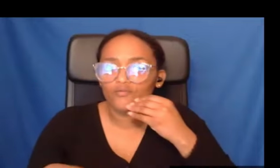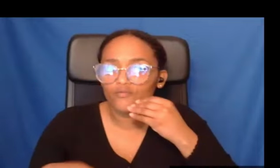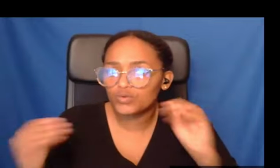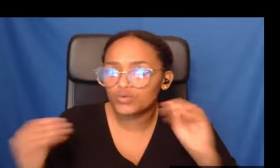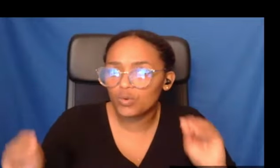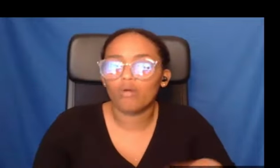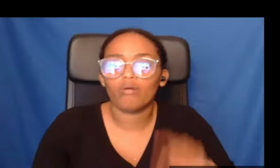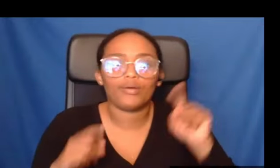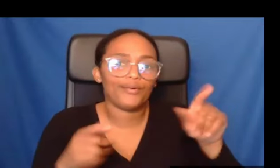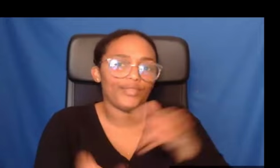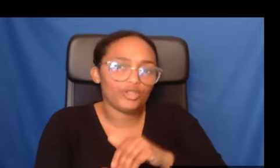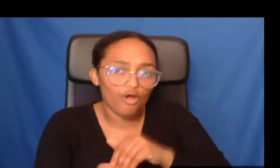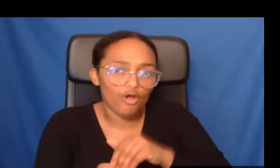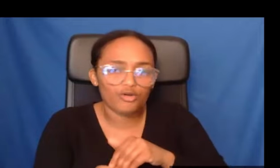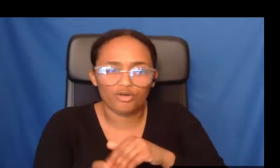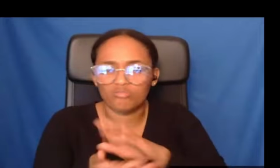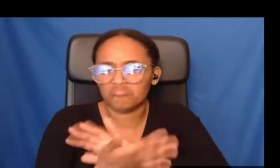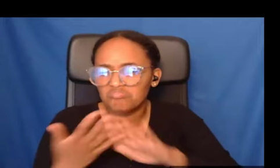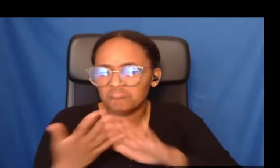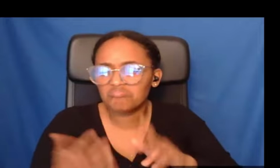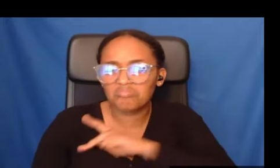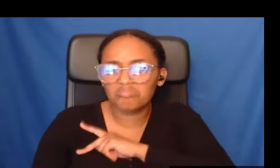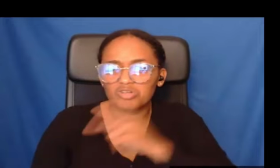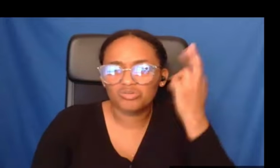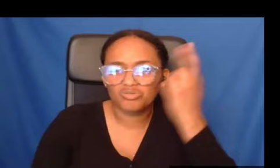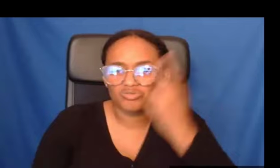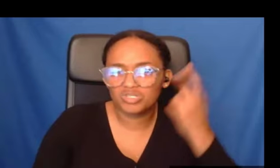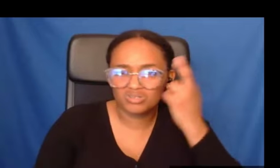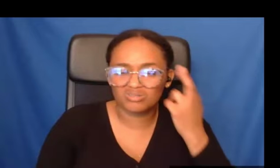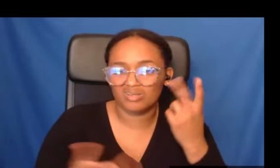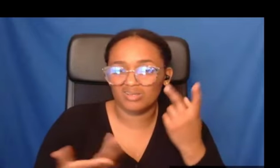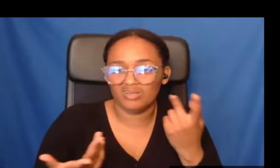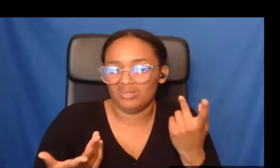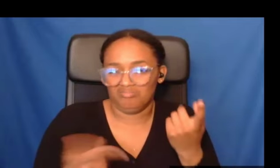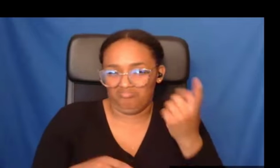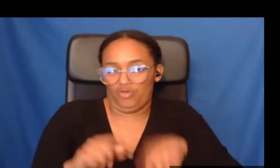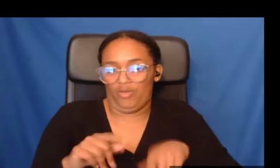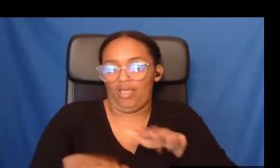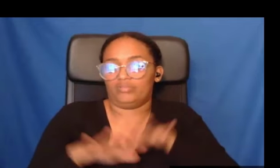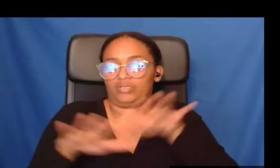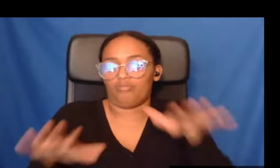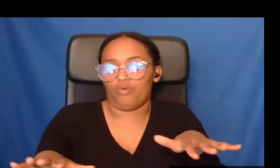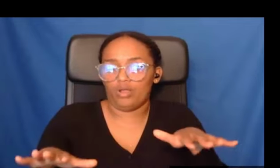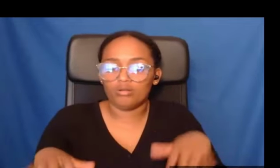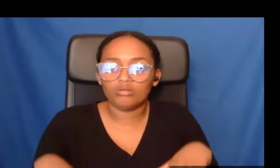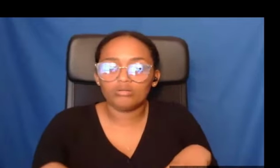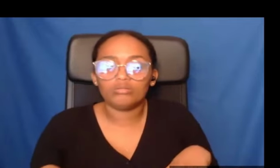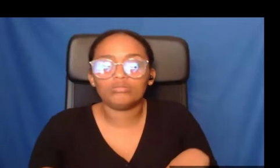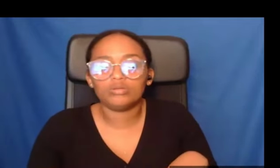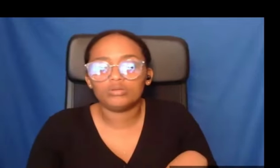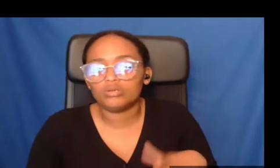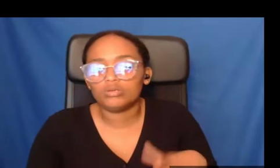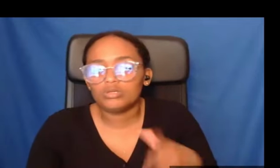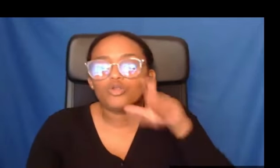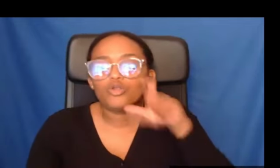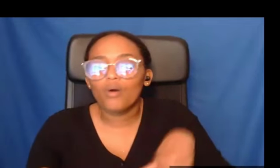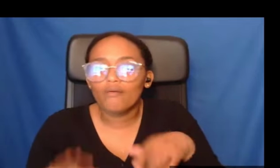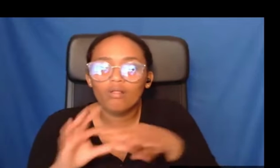doctor. There's really no separations, and you don't have to say, well, I use it 50% for commercial